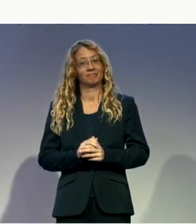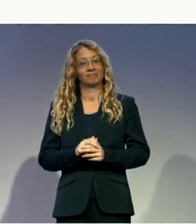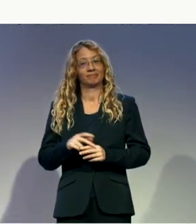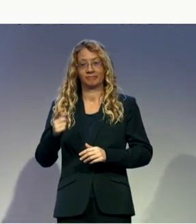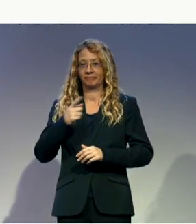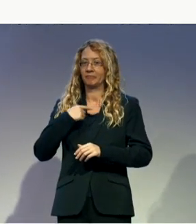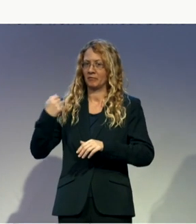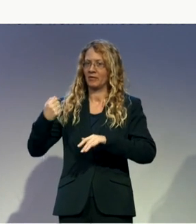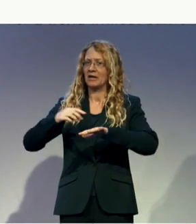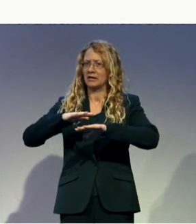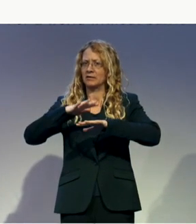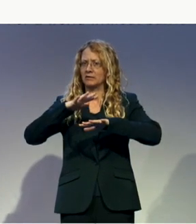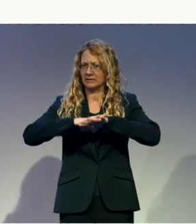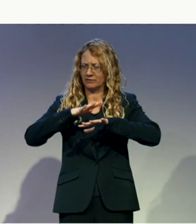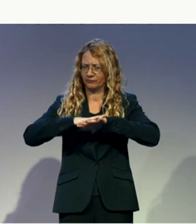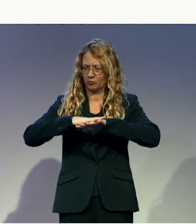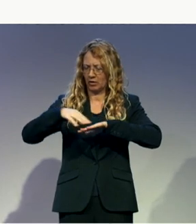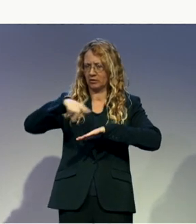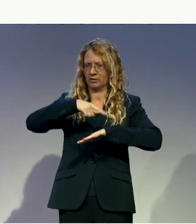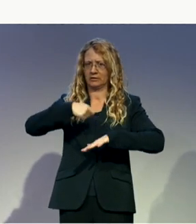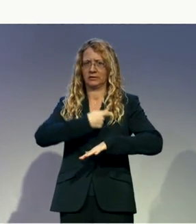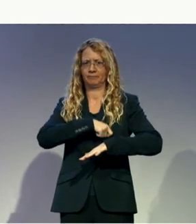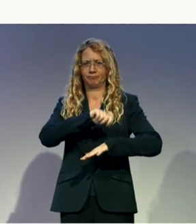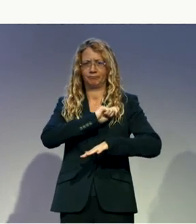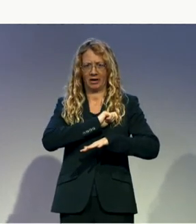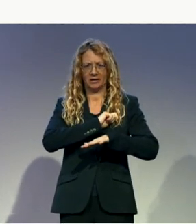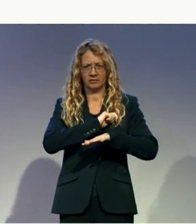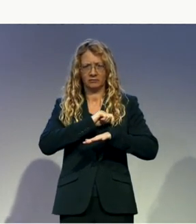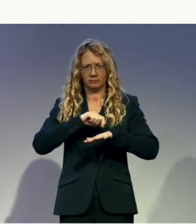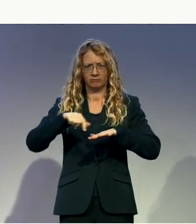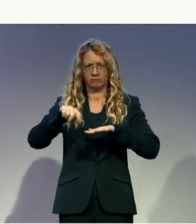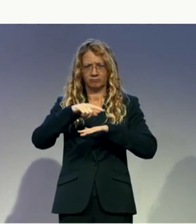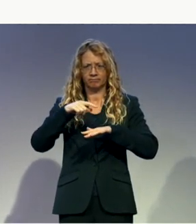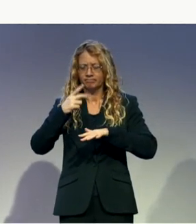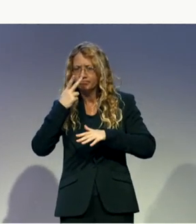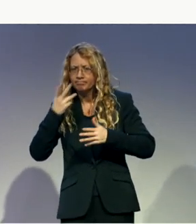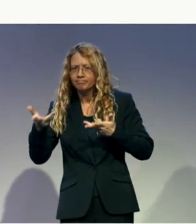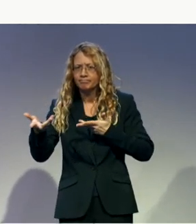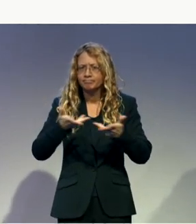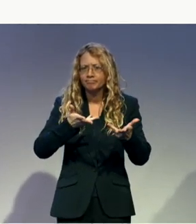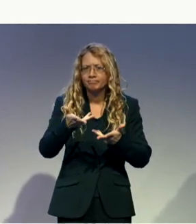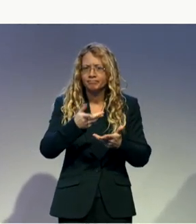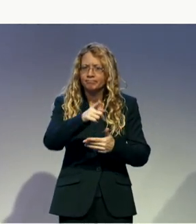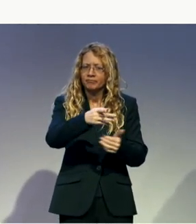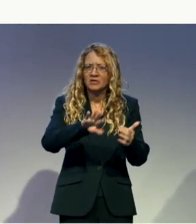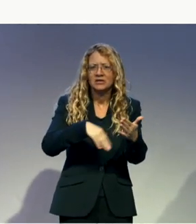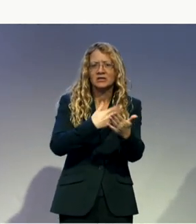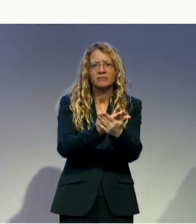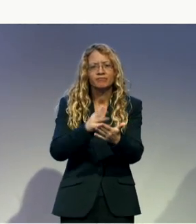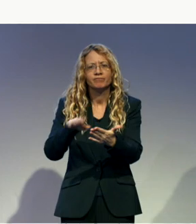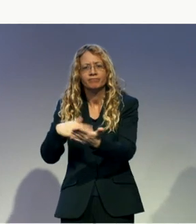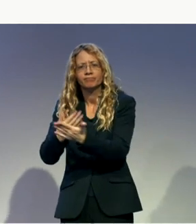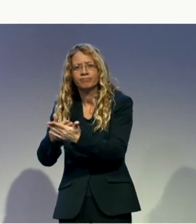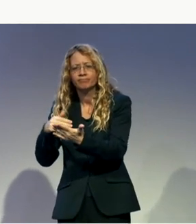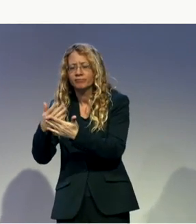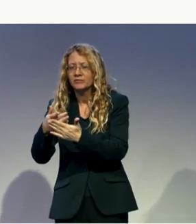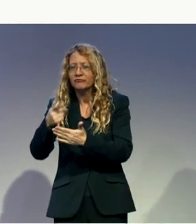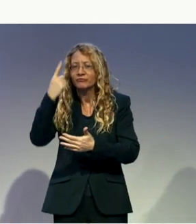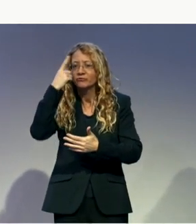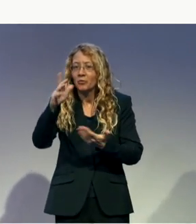the service of accessibility, cognitive, and translate to read. I think the